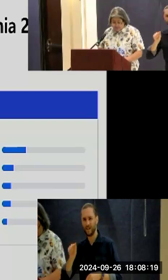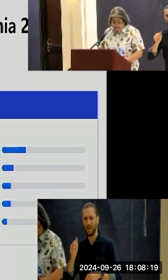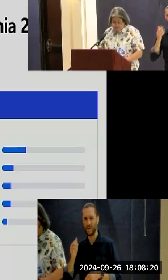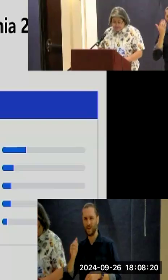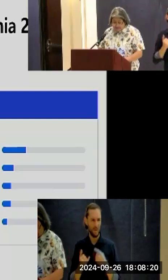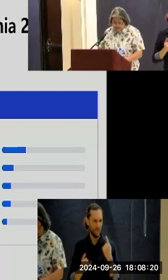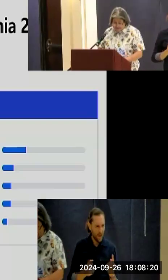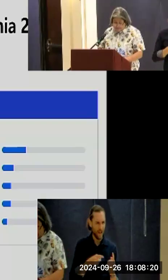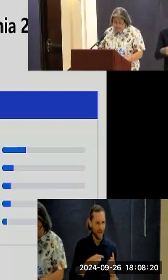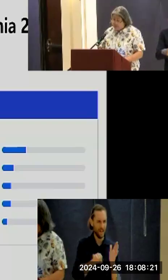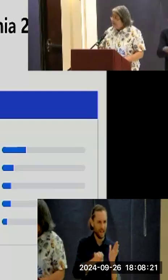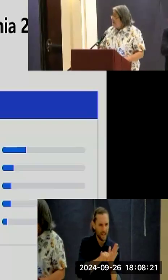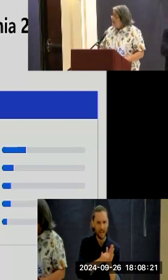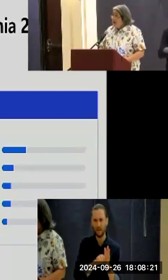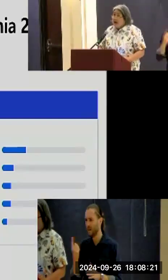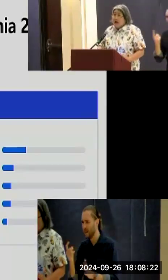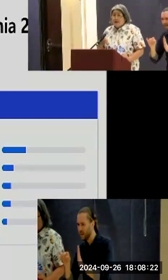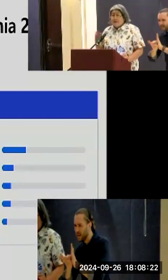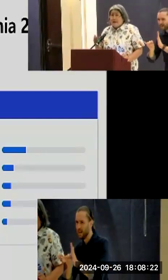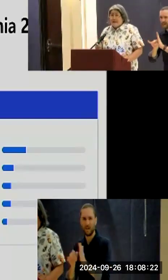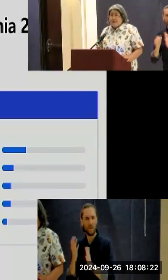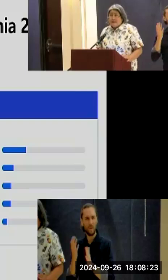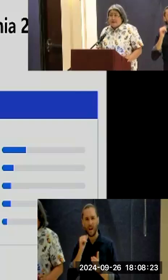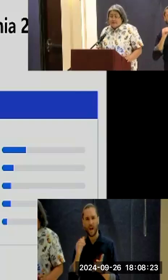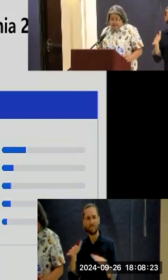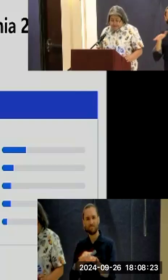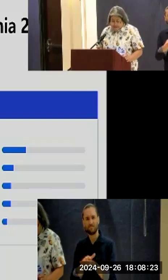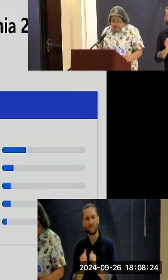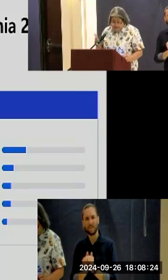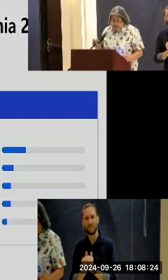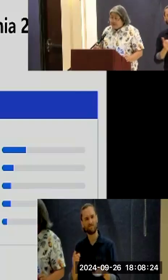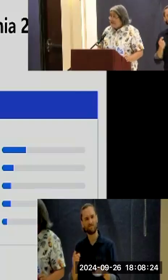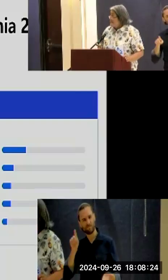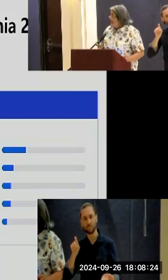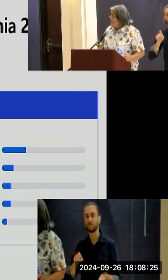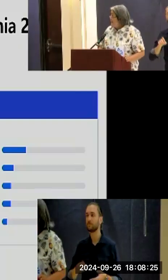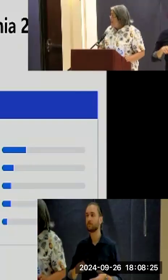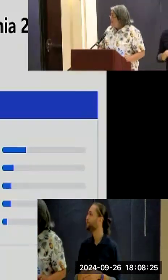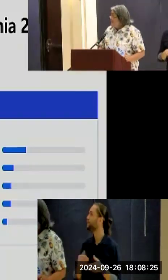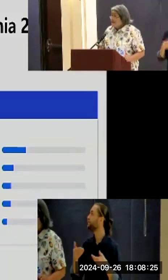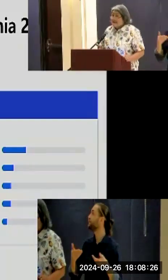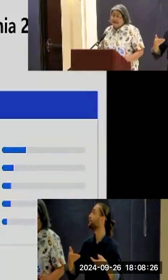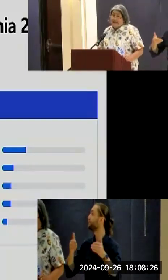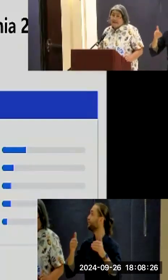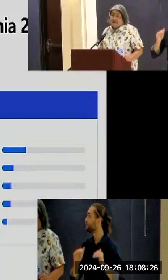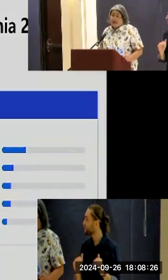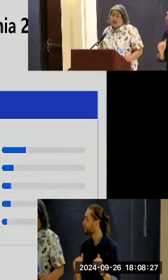difficult to find? I also want to note a little thing about defenders, which is the next category, because I